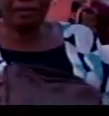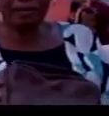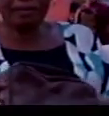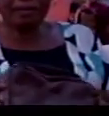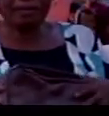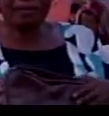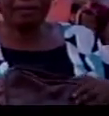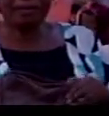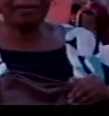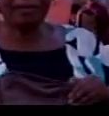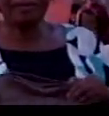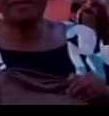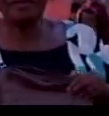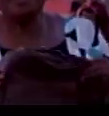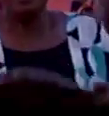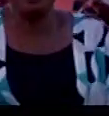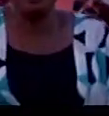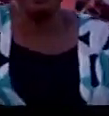amen